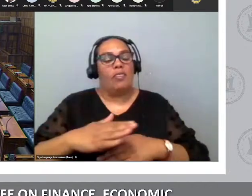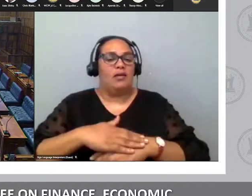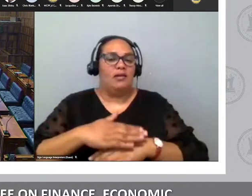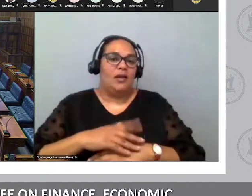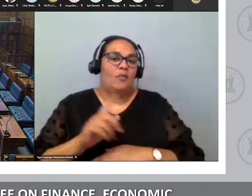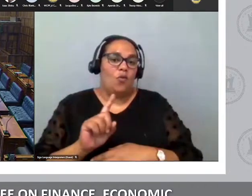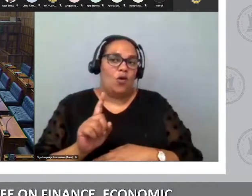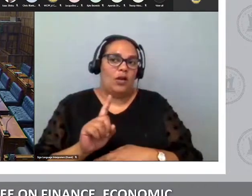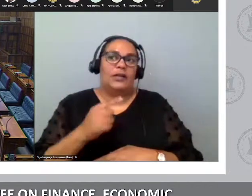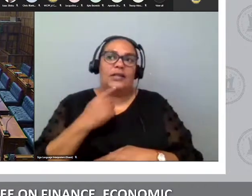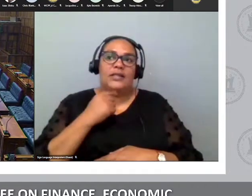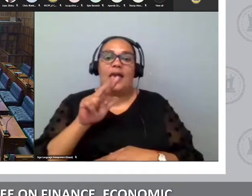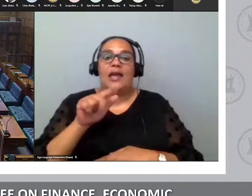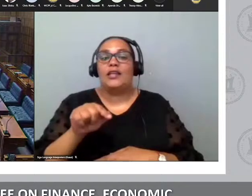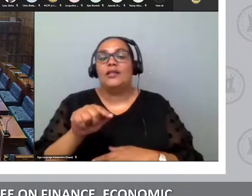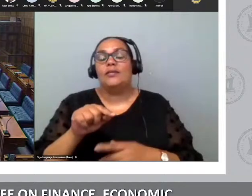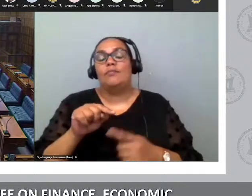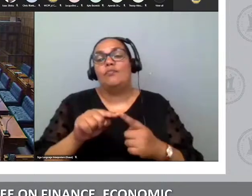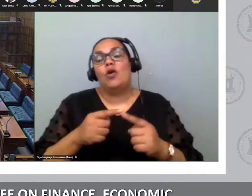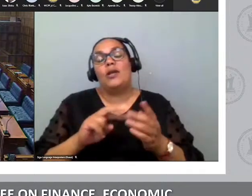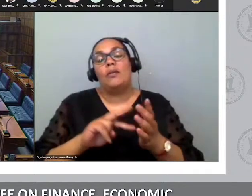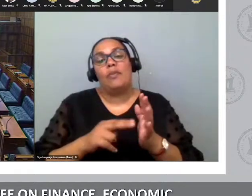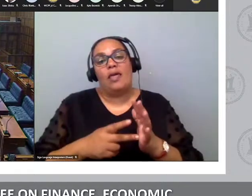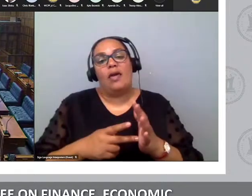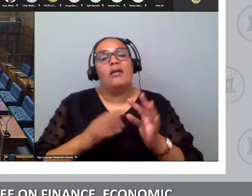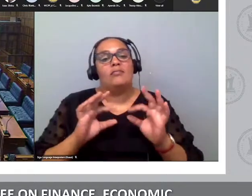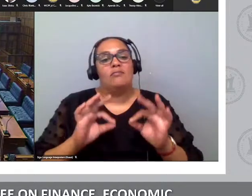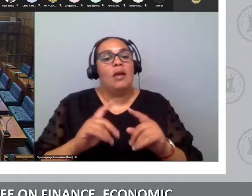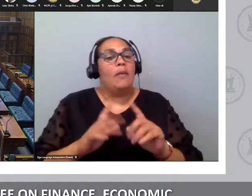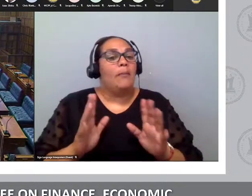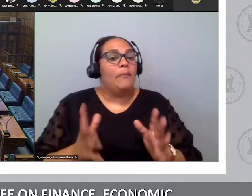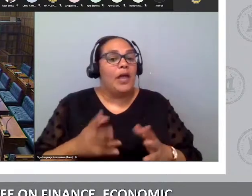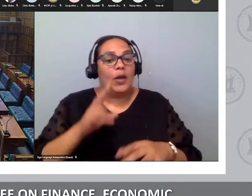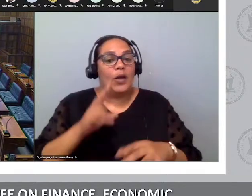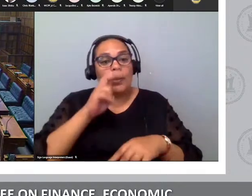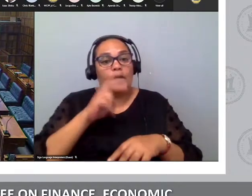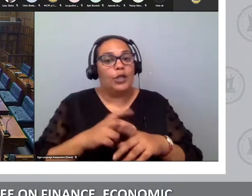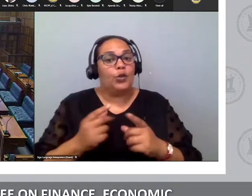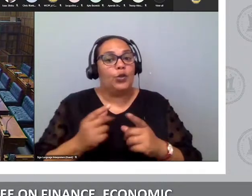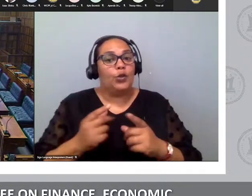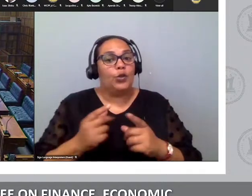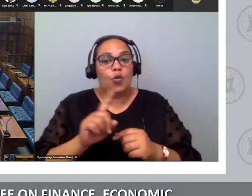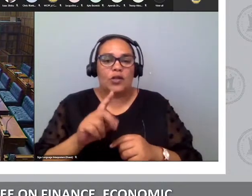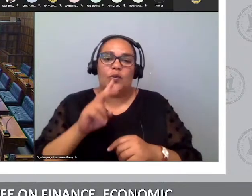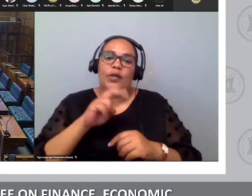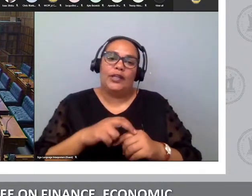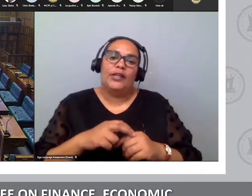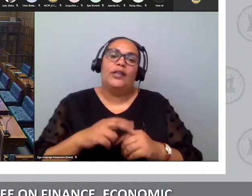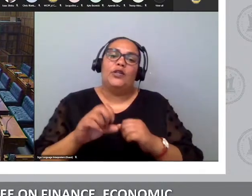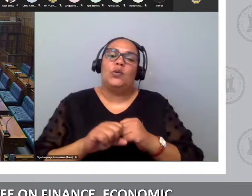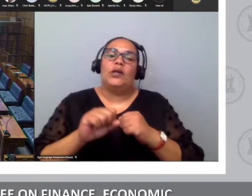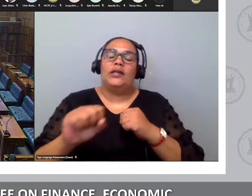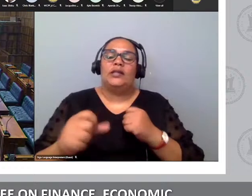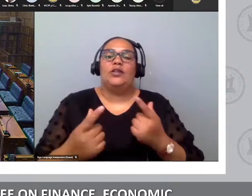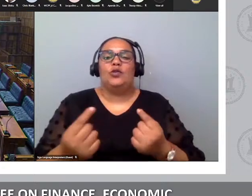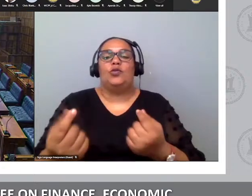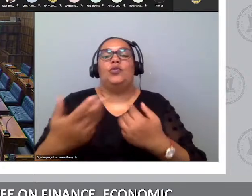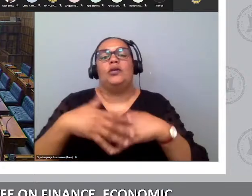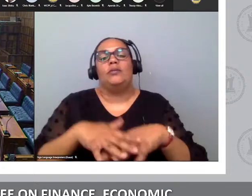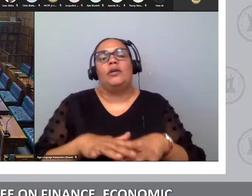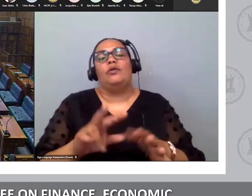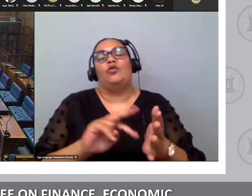was that the 8o plan is sound the only thing that we need to do is that we need to accelerate implementation of the